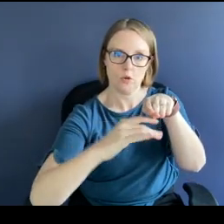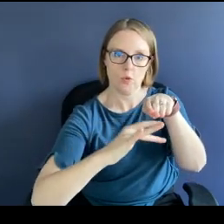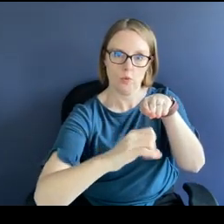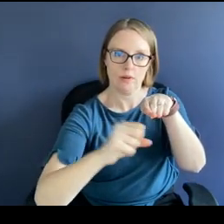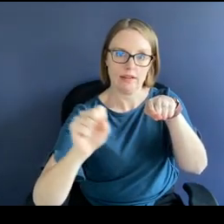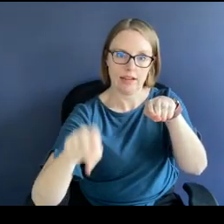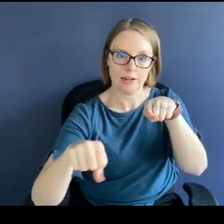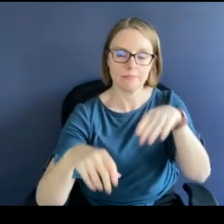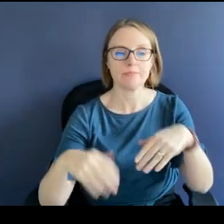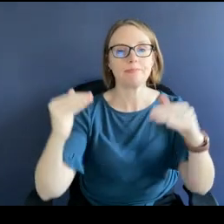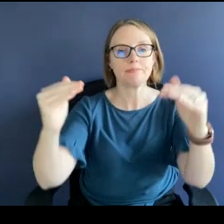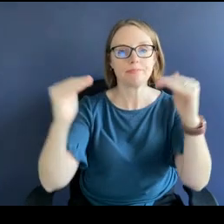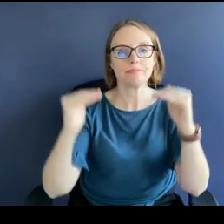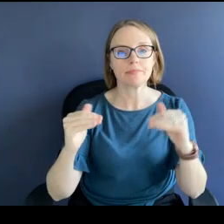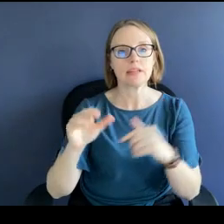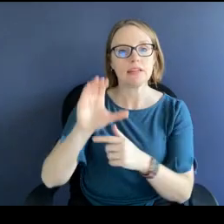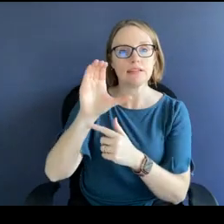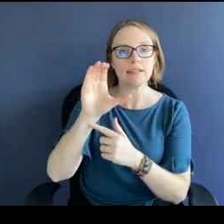The CF